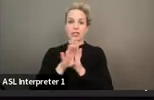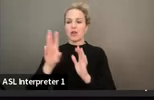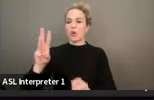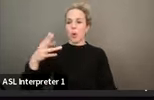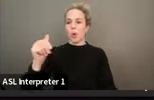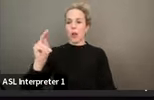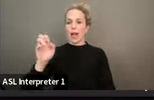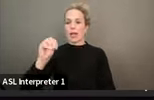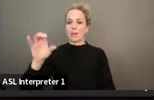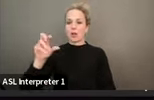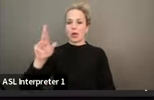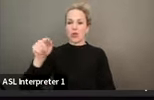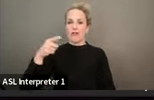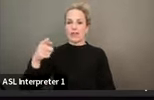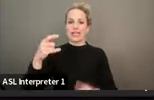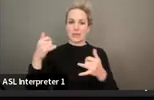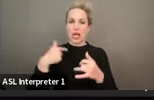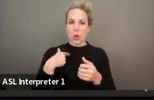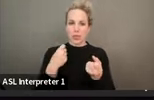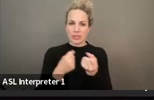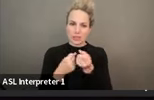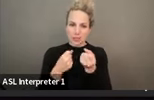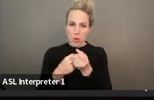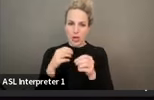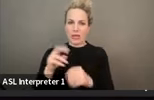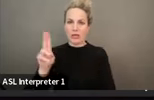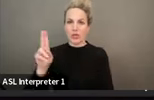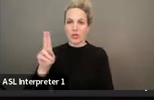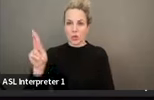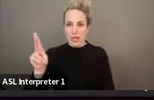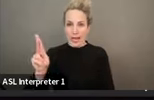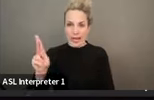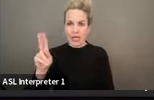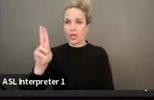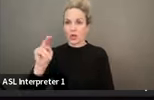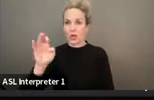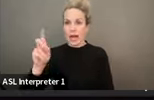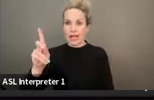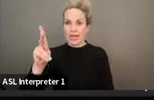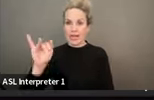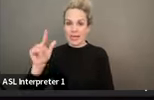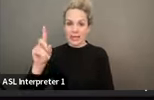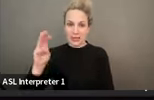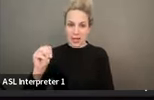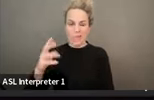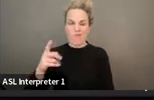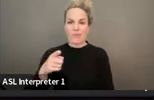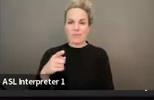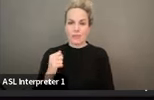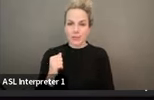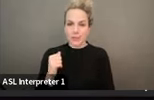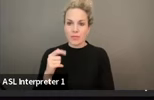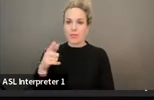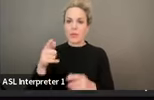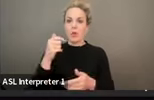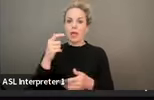McGrath. He is a player that we supported in the UK, United Kingdom. He wanted to play Rocket League. We hopped on a